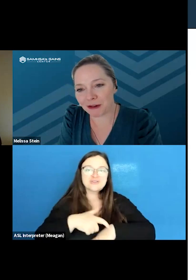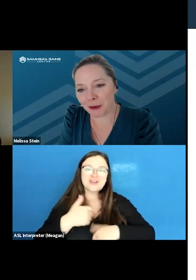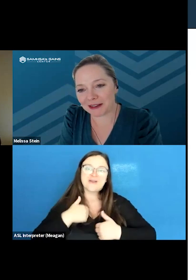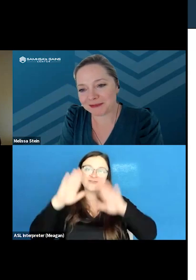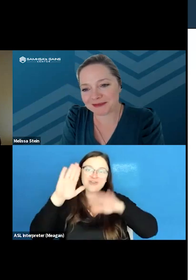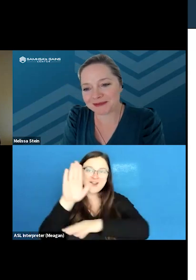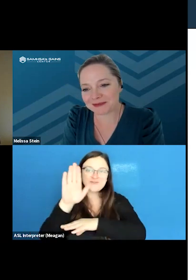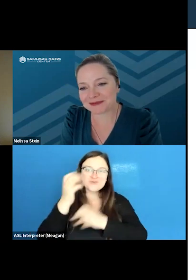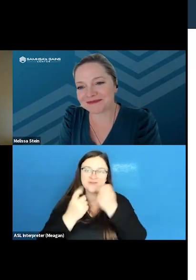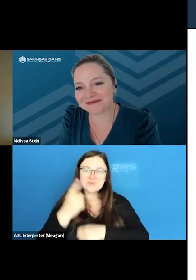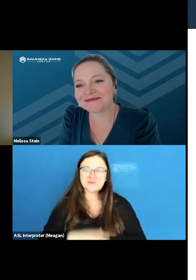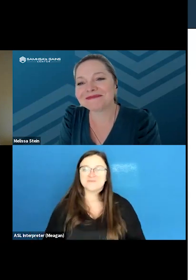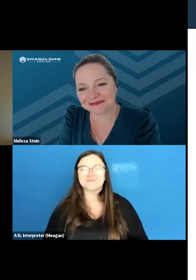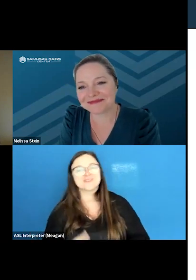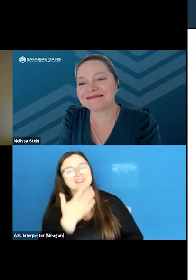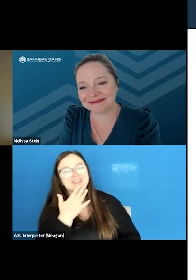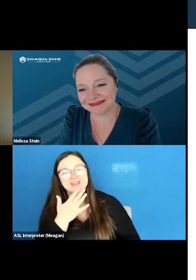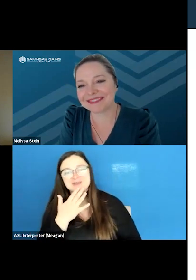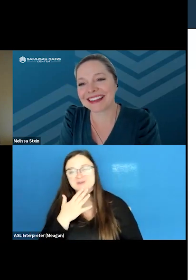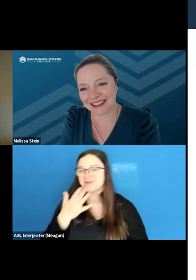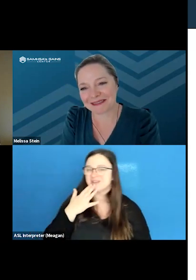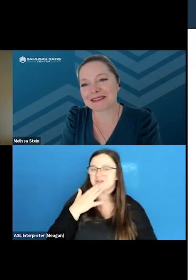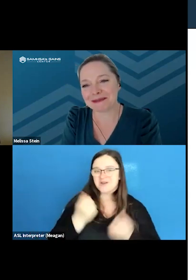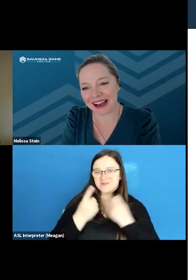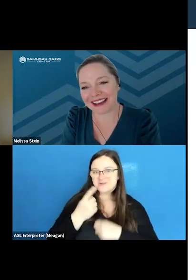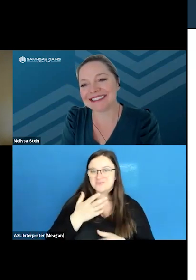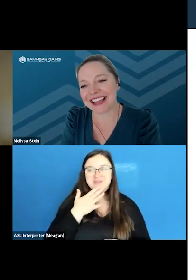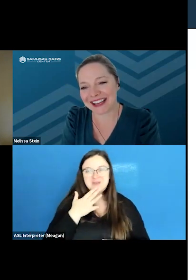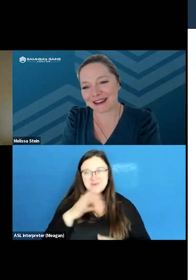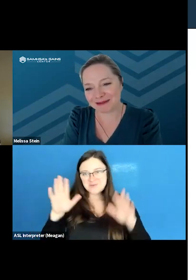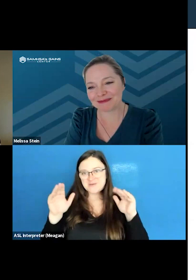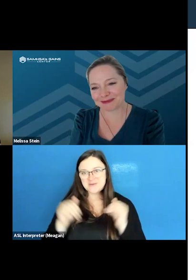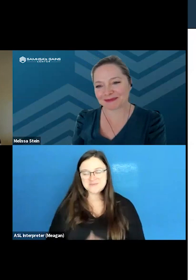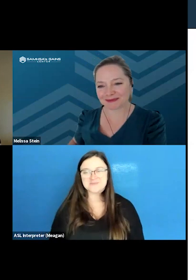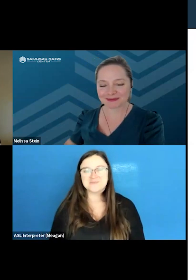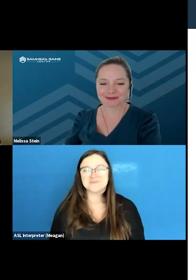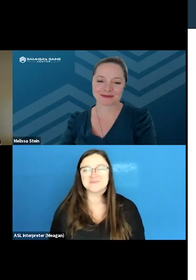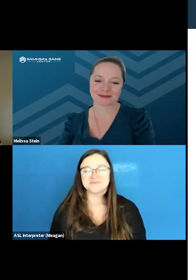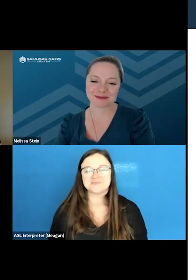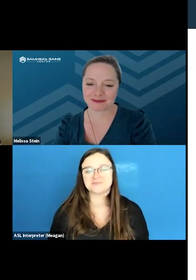afternoon, everyone. Thank you. Thank you, everybody. Thank you. Bye. Thank you.